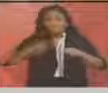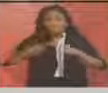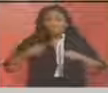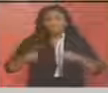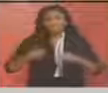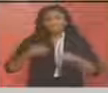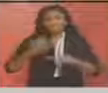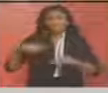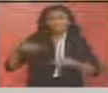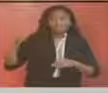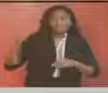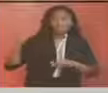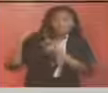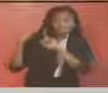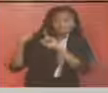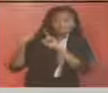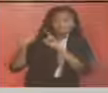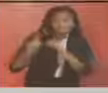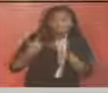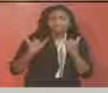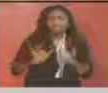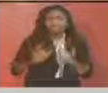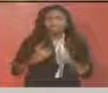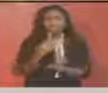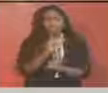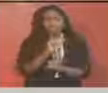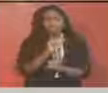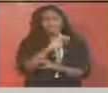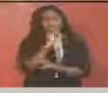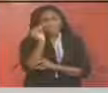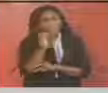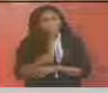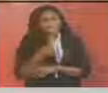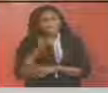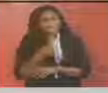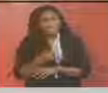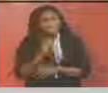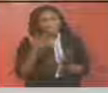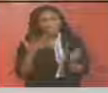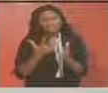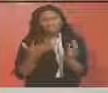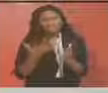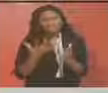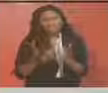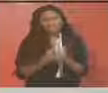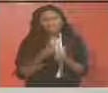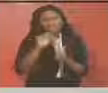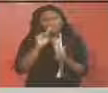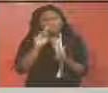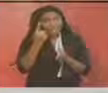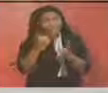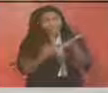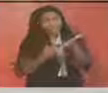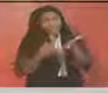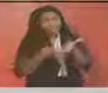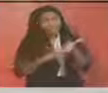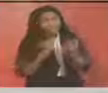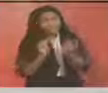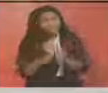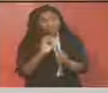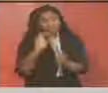few months. 20% is COVAX's initial target. The cabinet